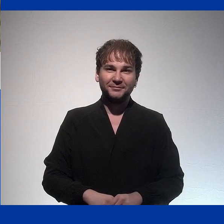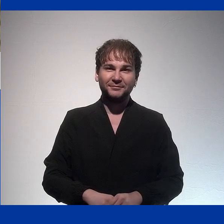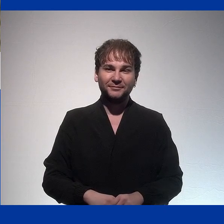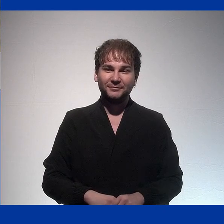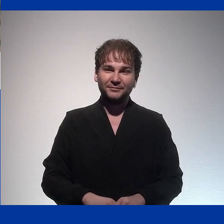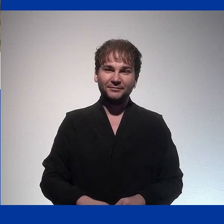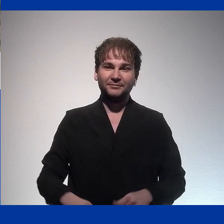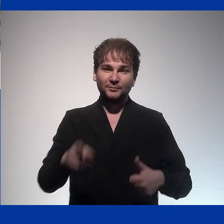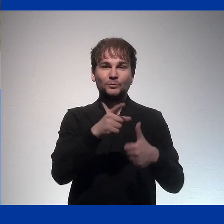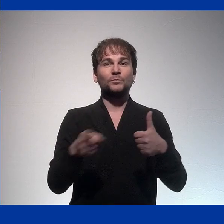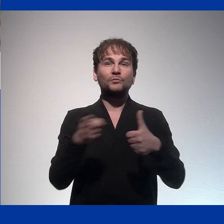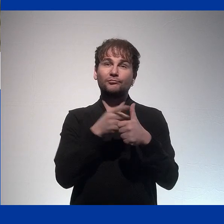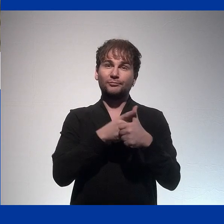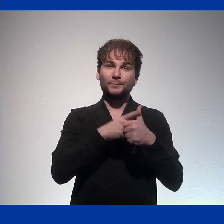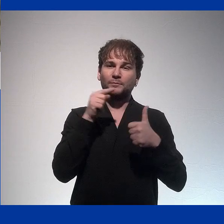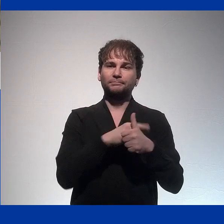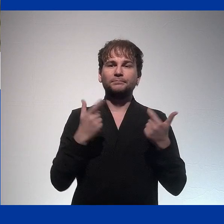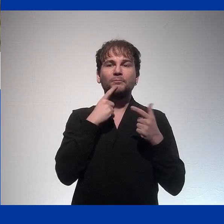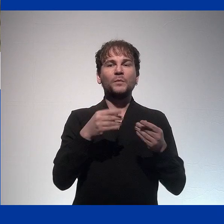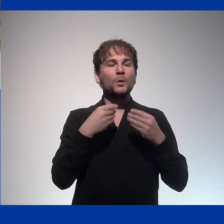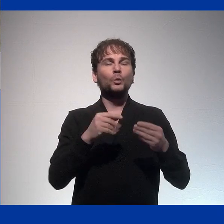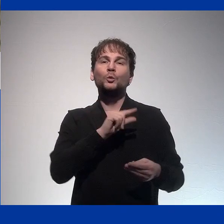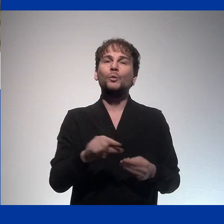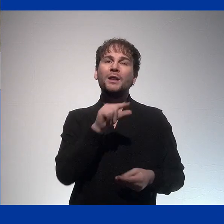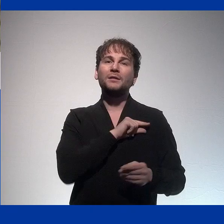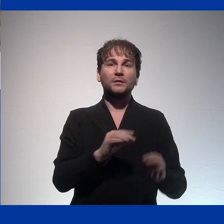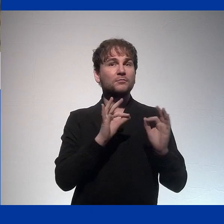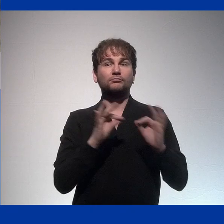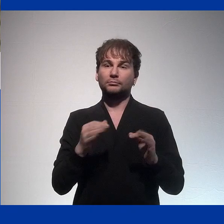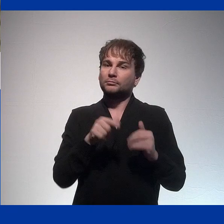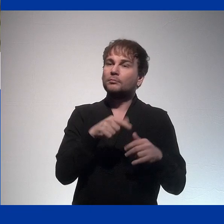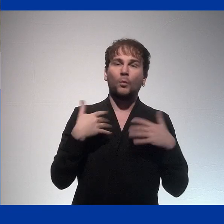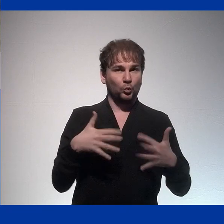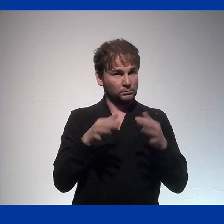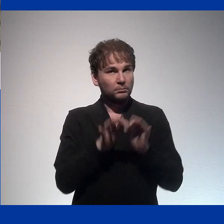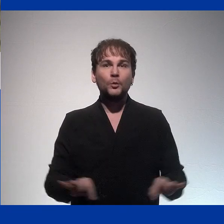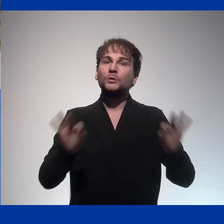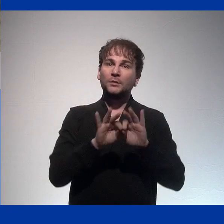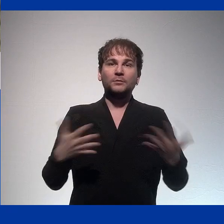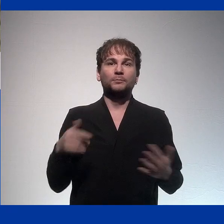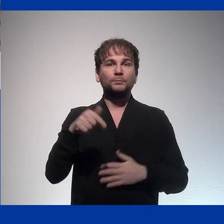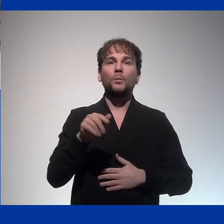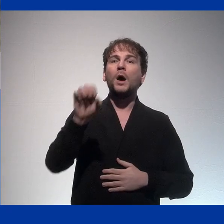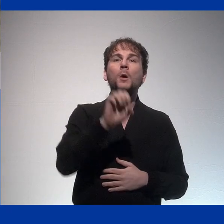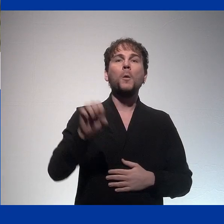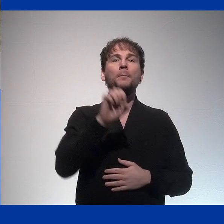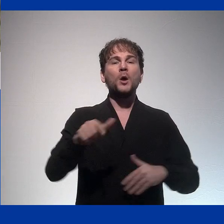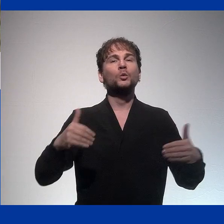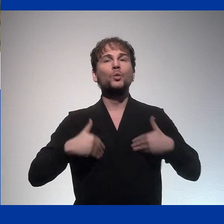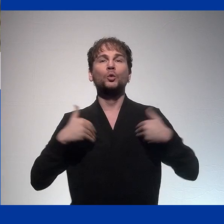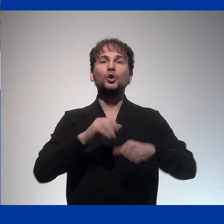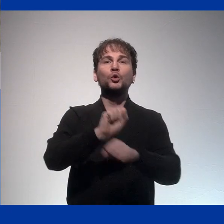building structures within European youth work, such as before mentioned platforms, are something that youth workers